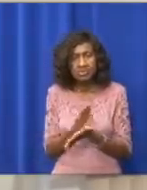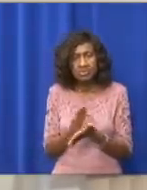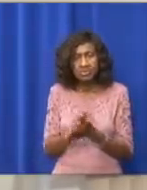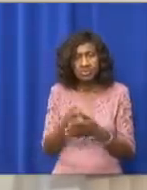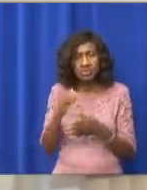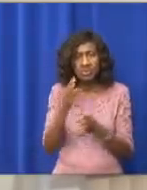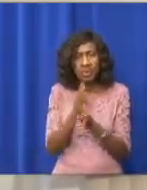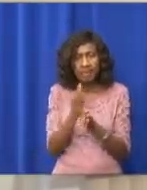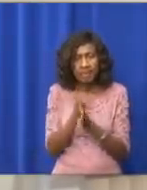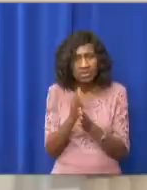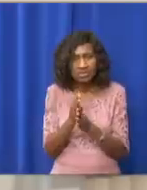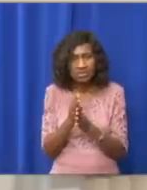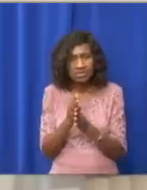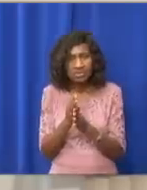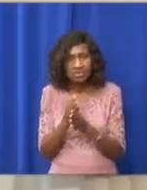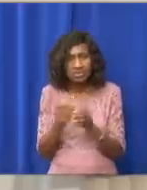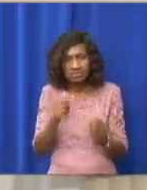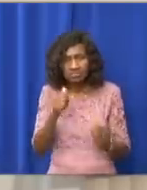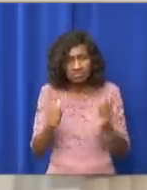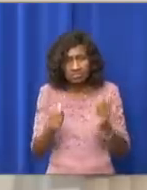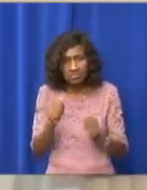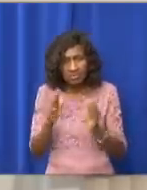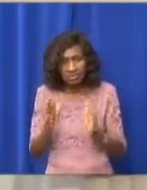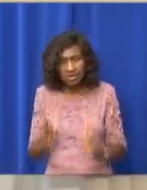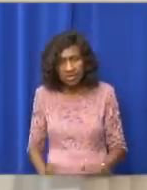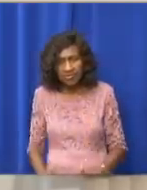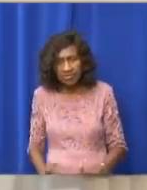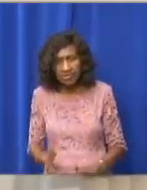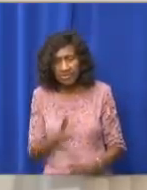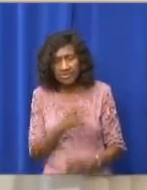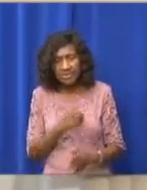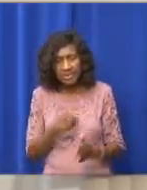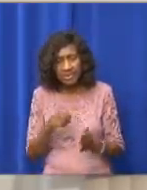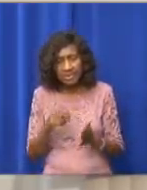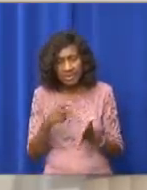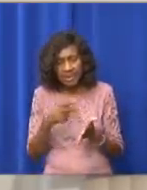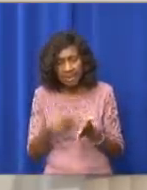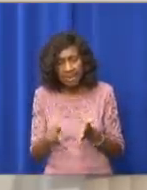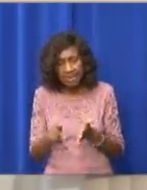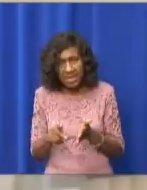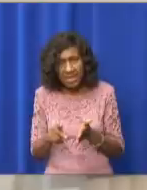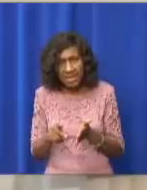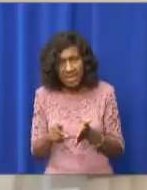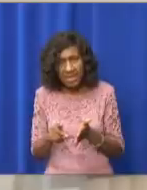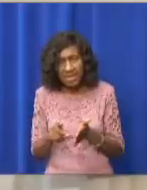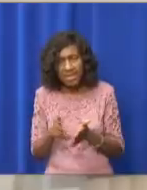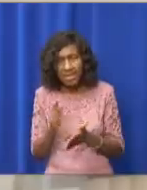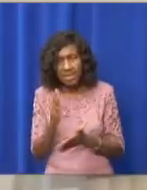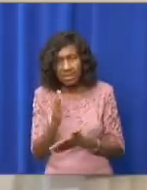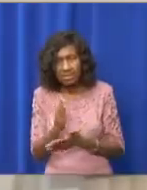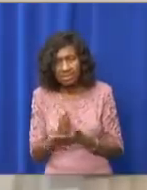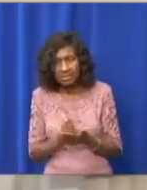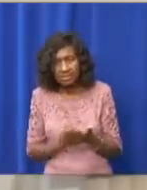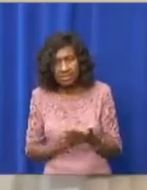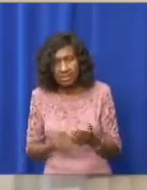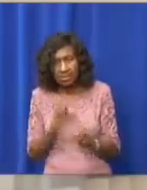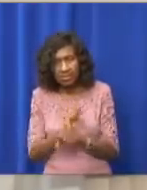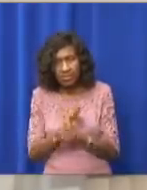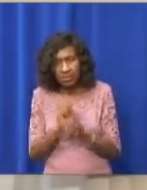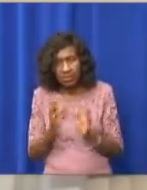and problems with payments. A couple of employees reached out and said, in particular